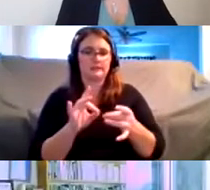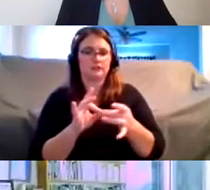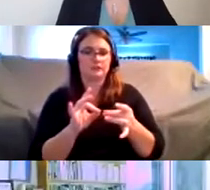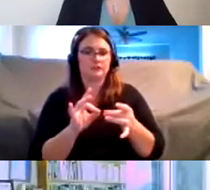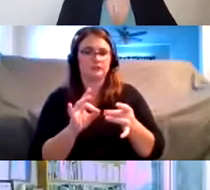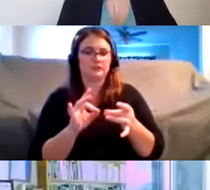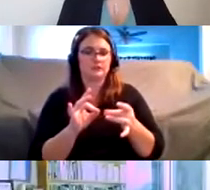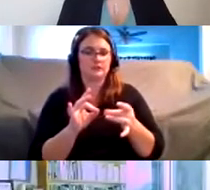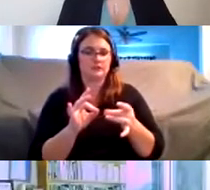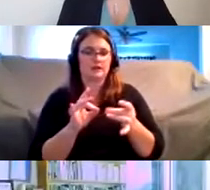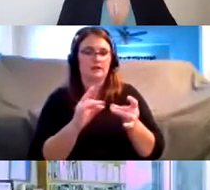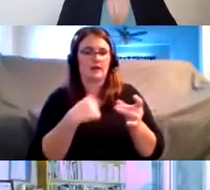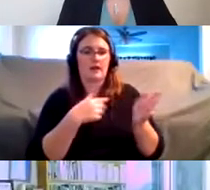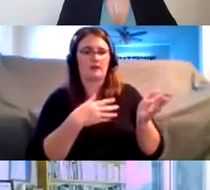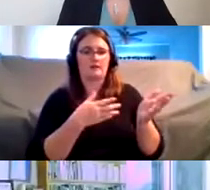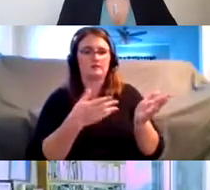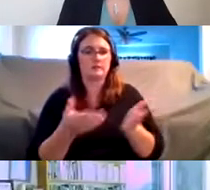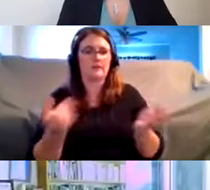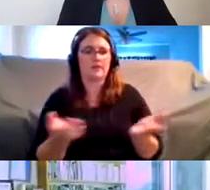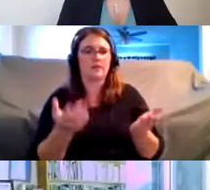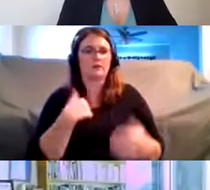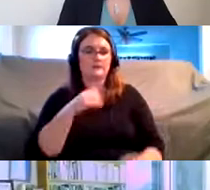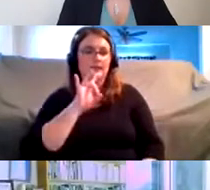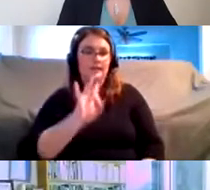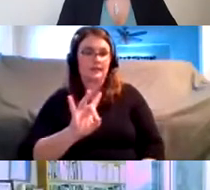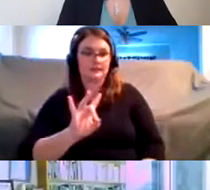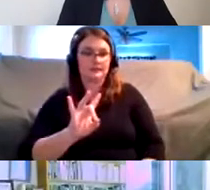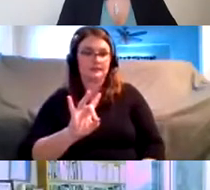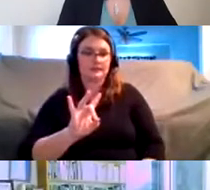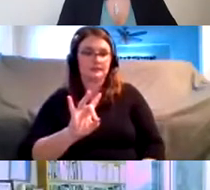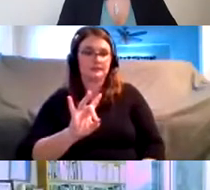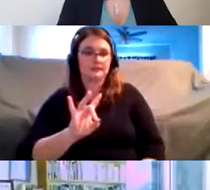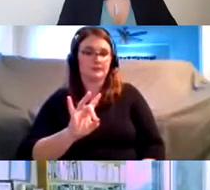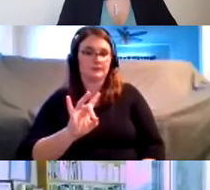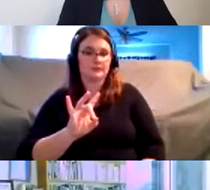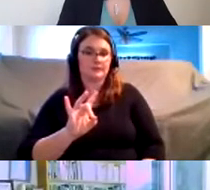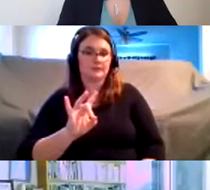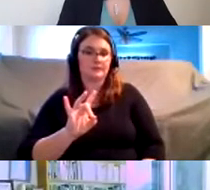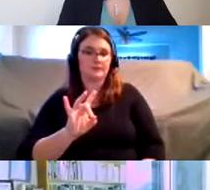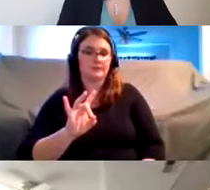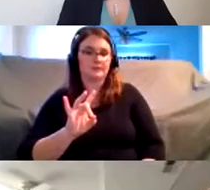brought me here when I was in elementary school when I was 8 years old. I only knew one